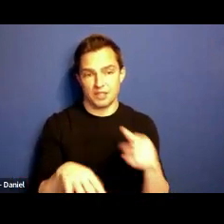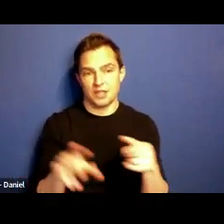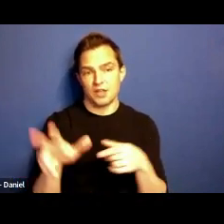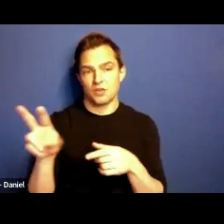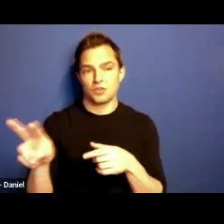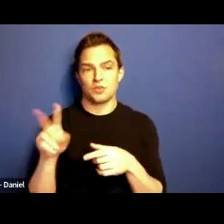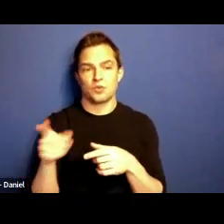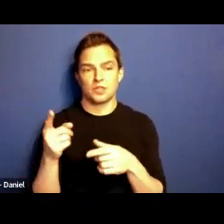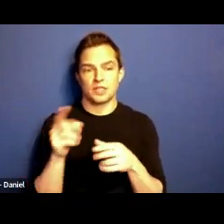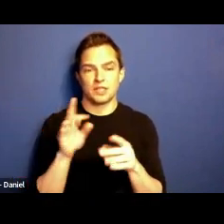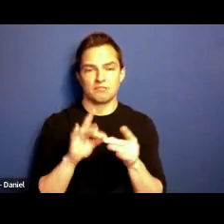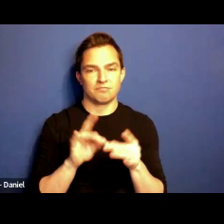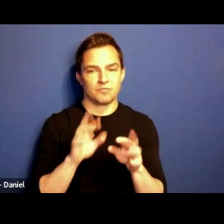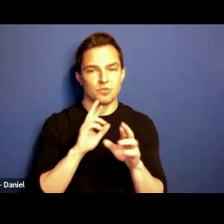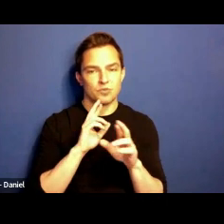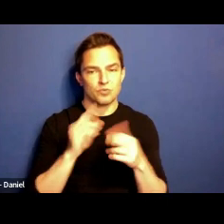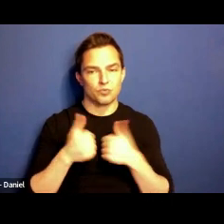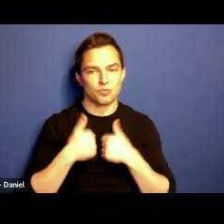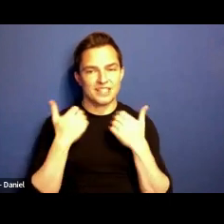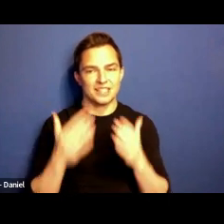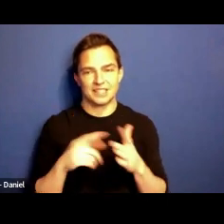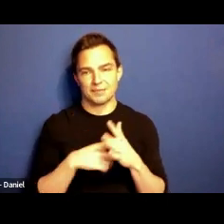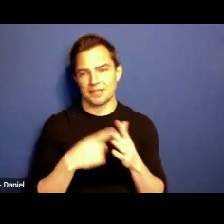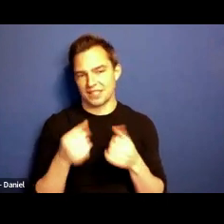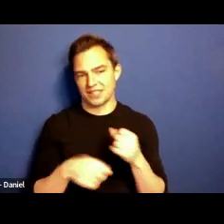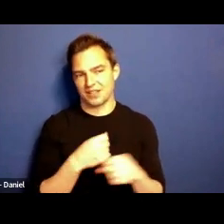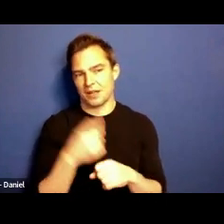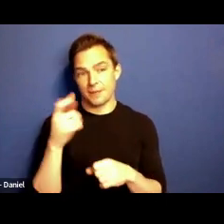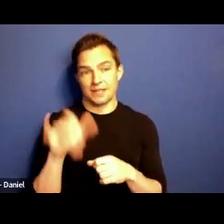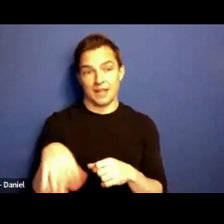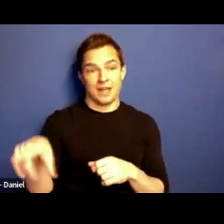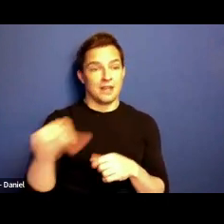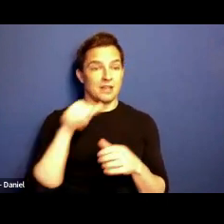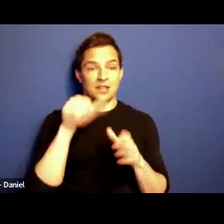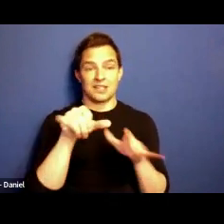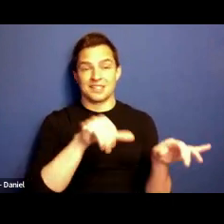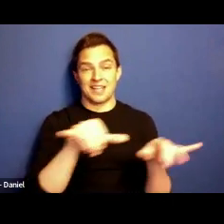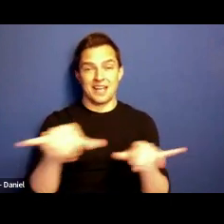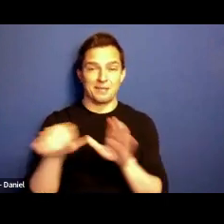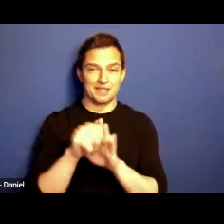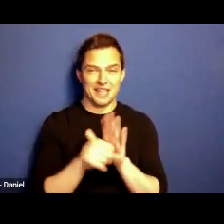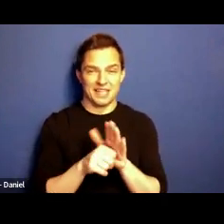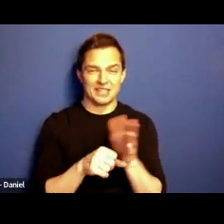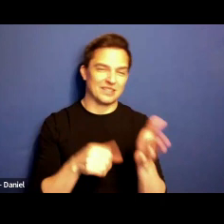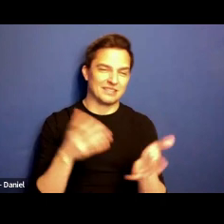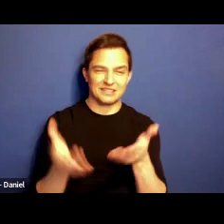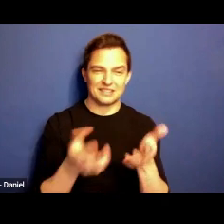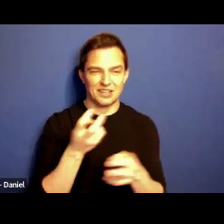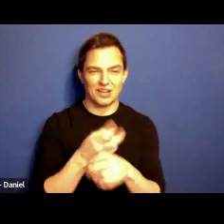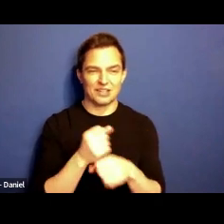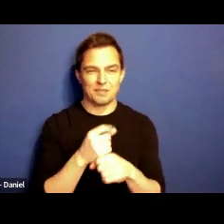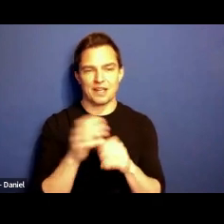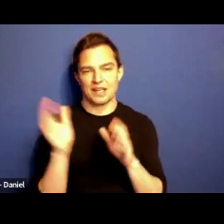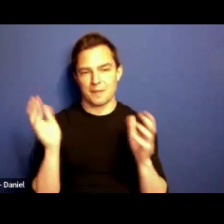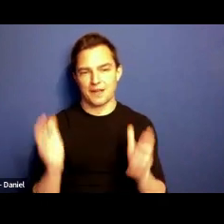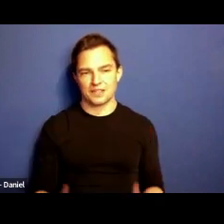the first day of the year. And because of that, they're not the same states, so it's a little hard to make comparisons. We're in the